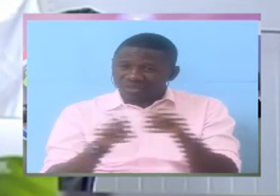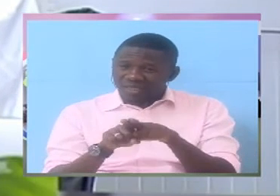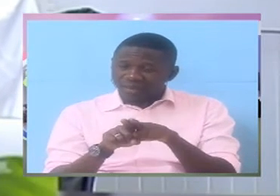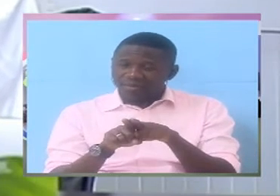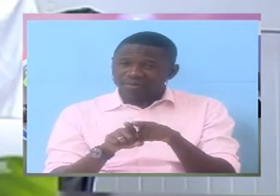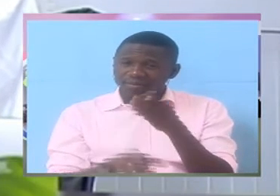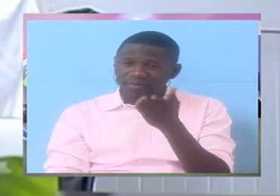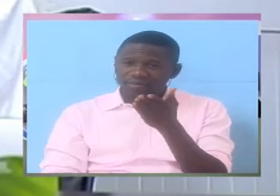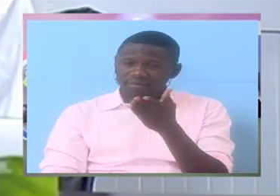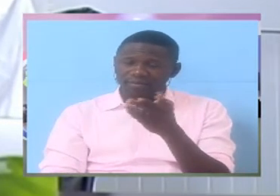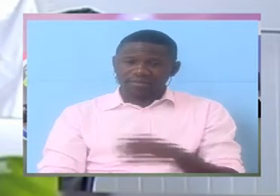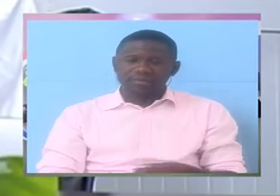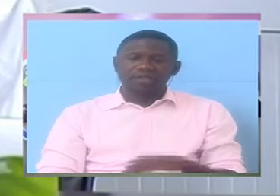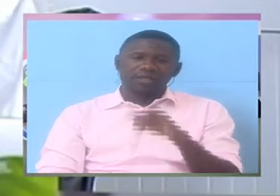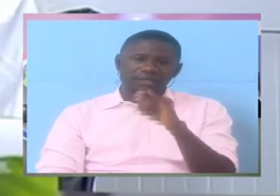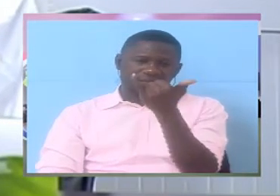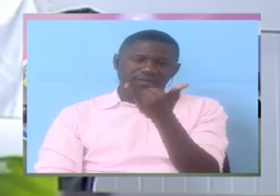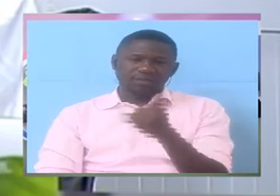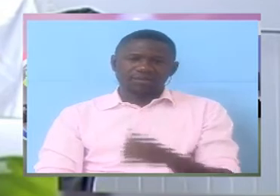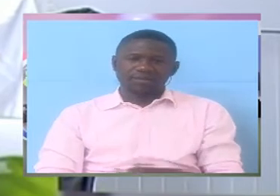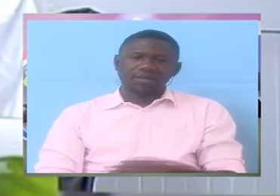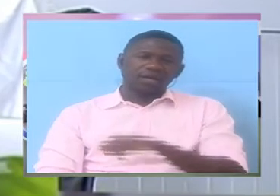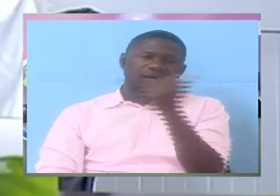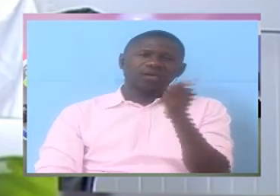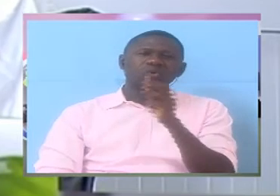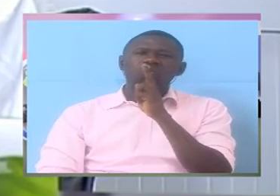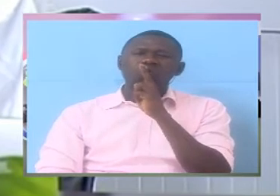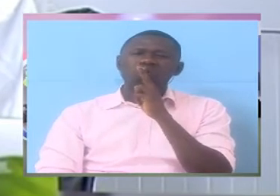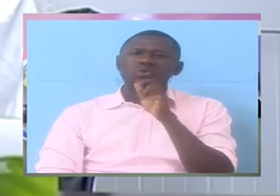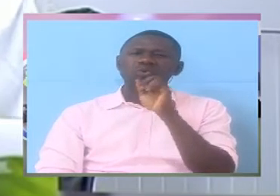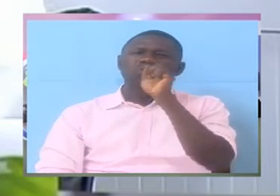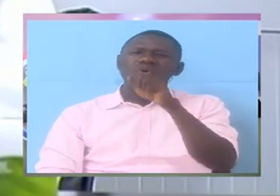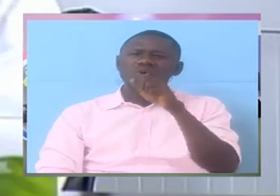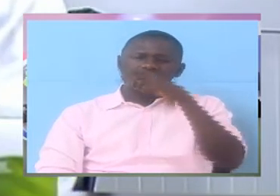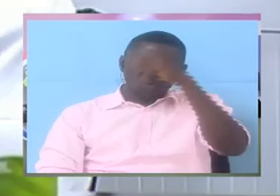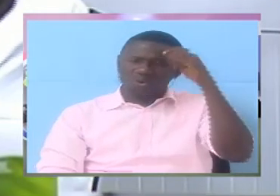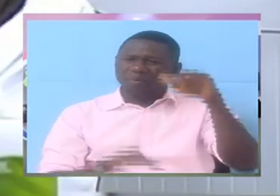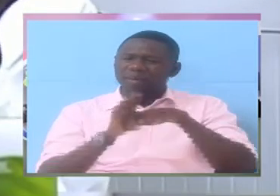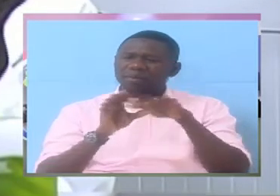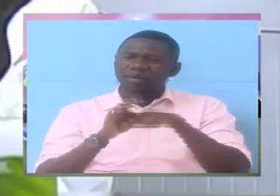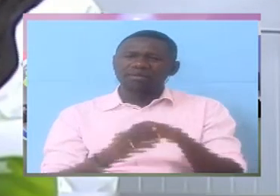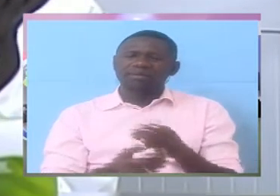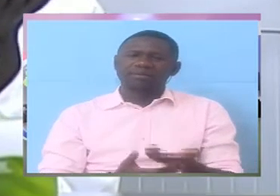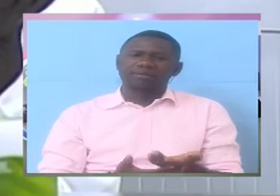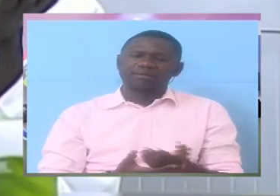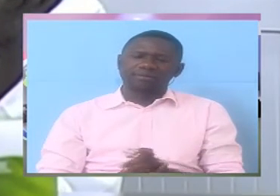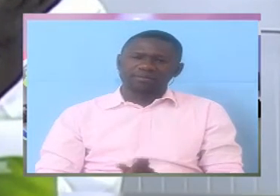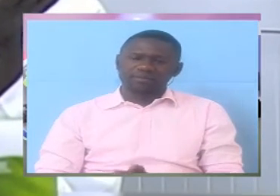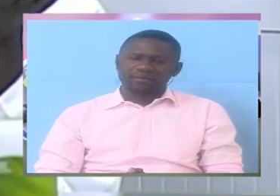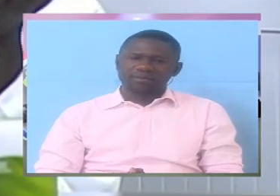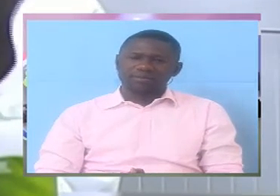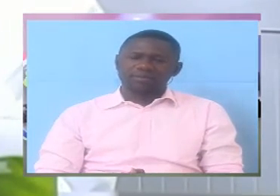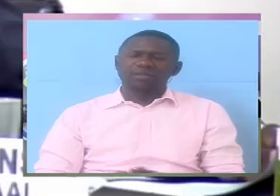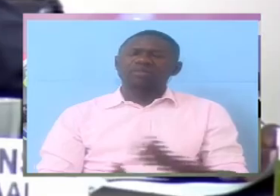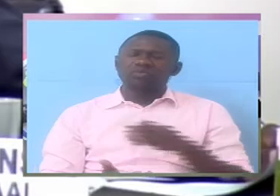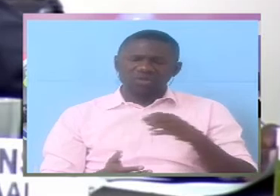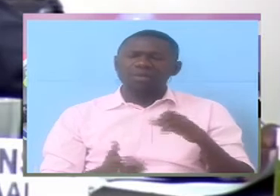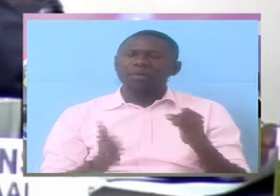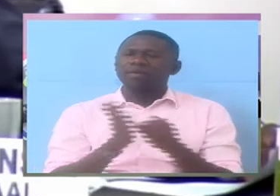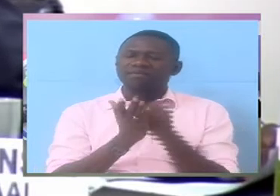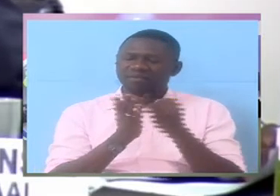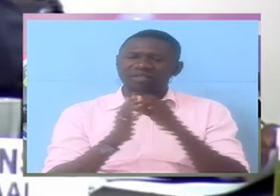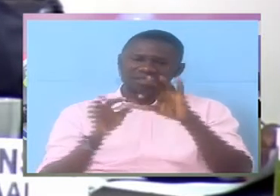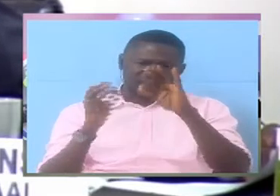Ku kili wa nying. Yes. And who are they? Iton lemu jumati. Those are my colleagues, investigators. Mention